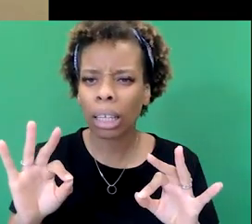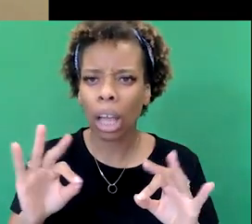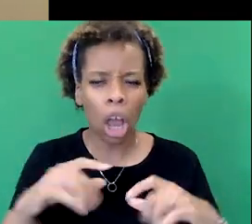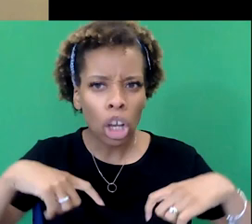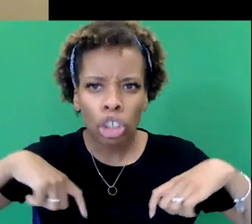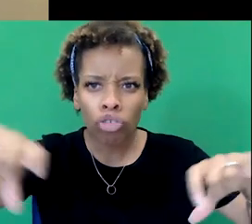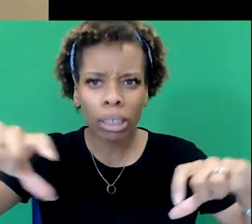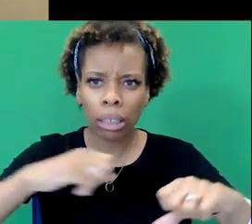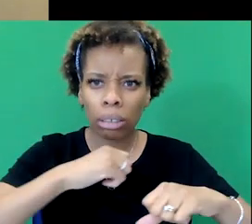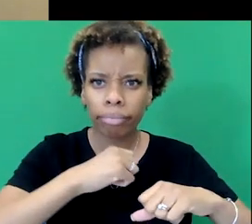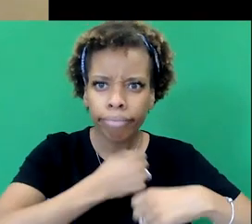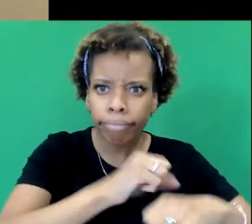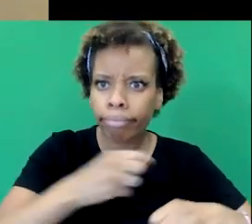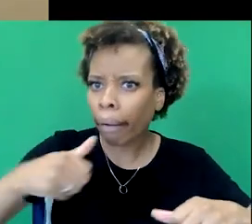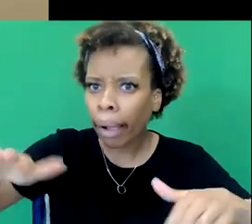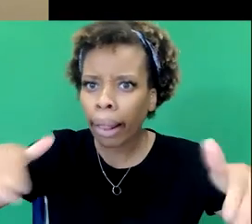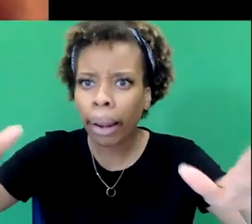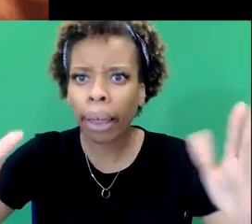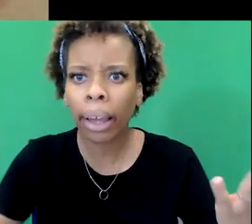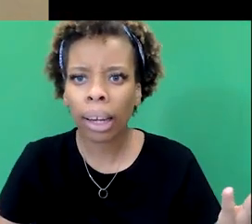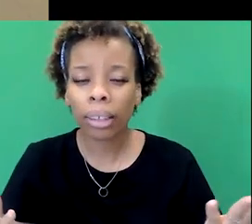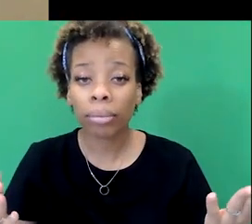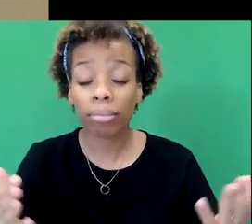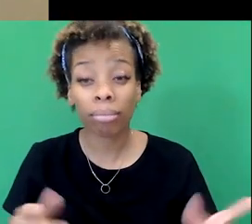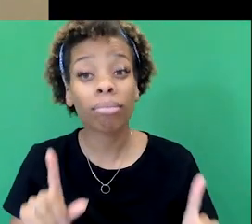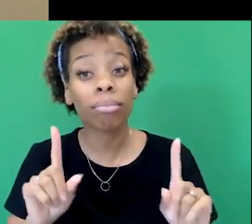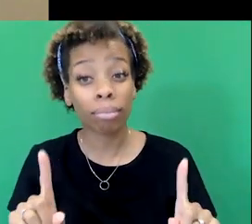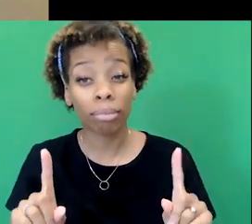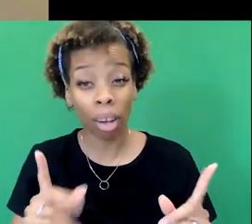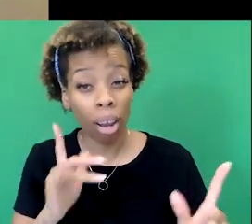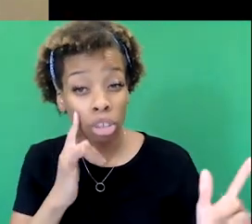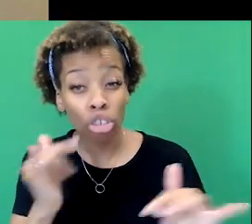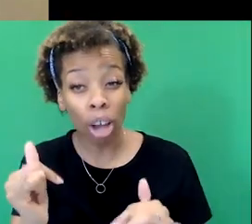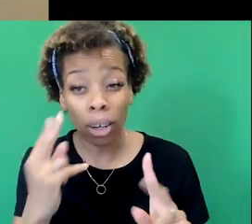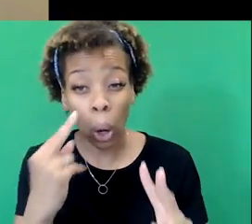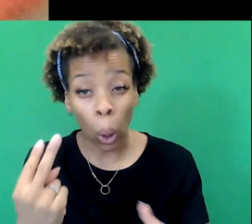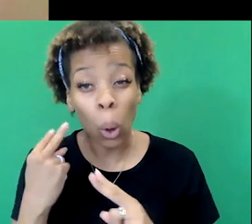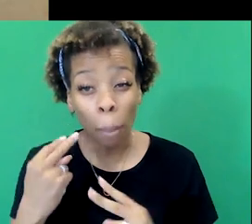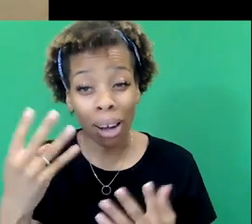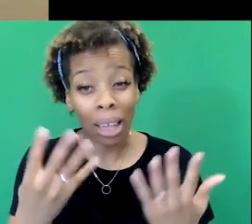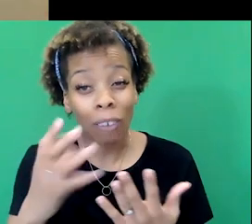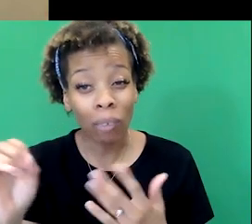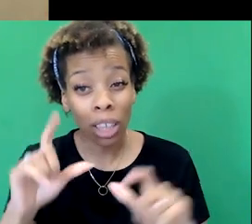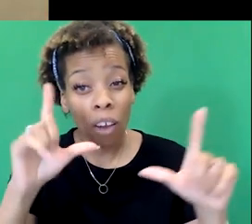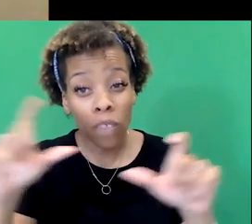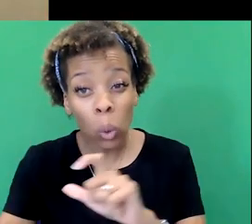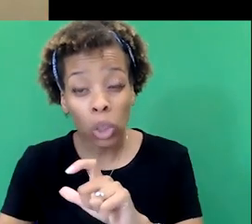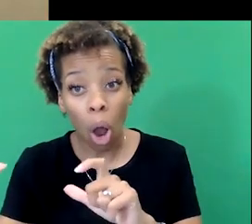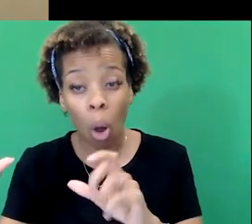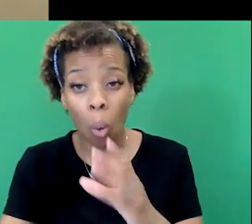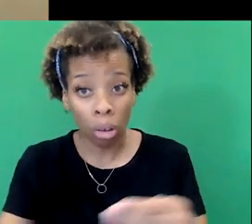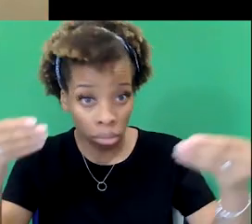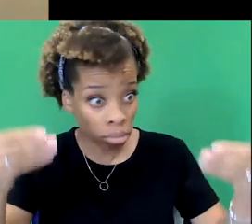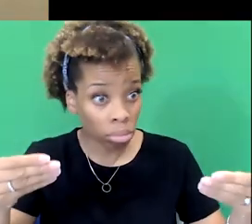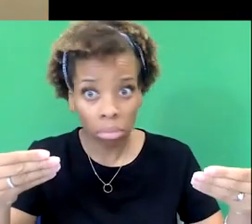the streets didn't look dirty enough. Now, if you go and look at photographs of the 50s, of course, and what the reply was, well,